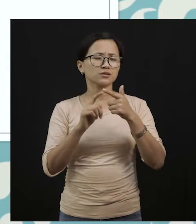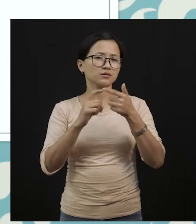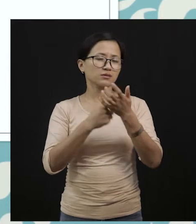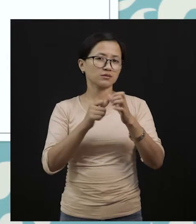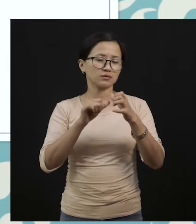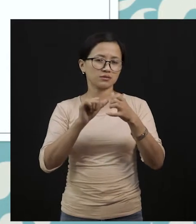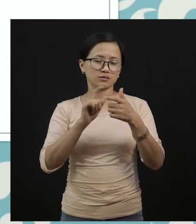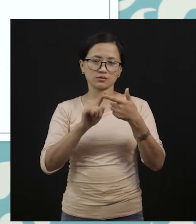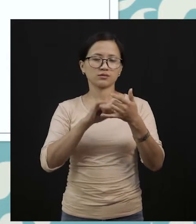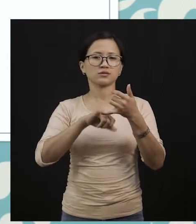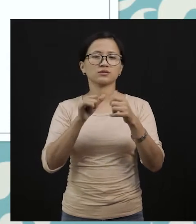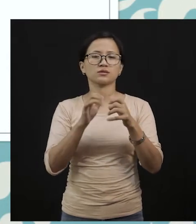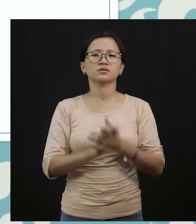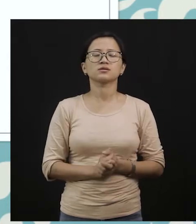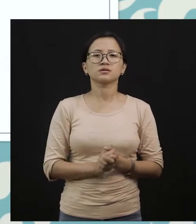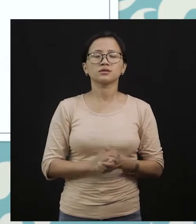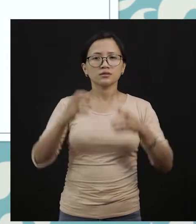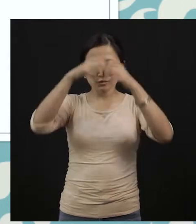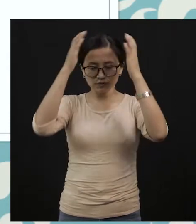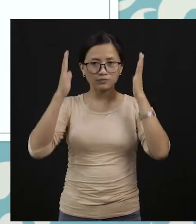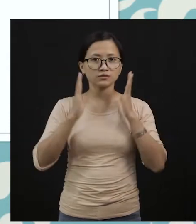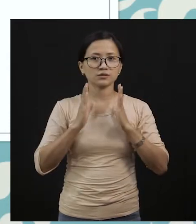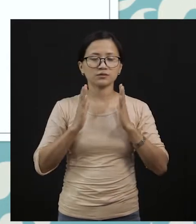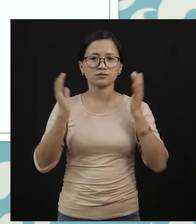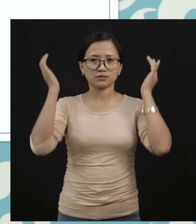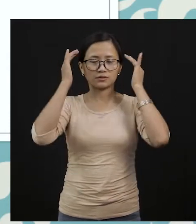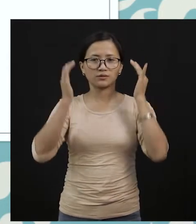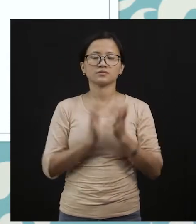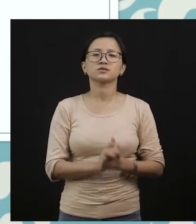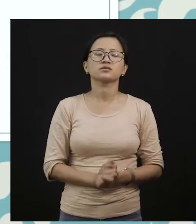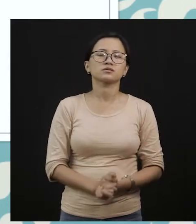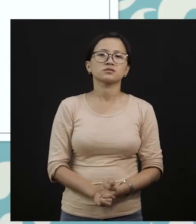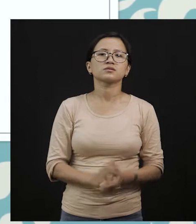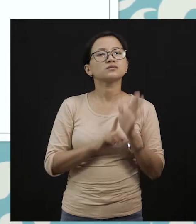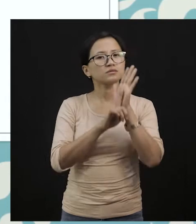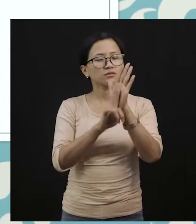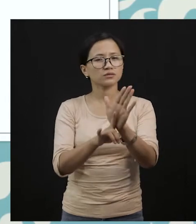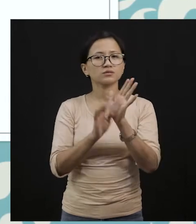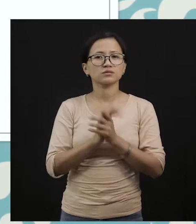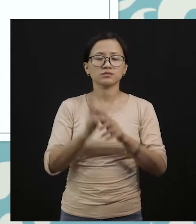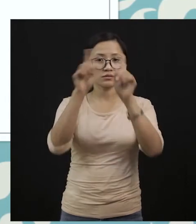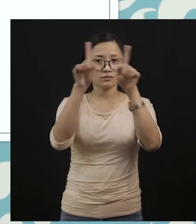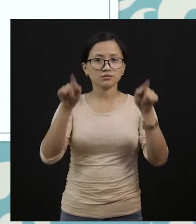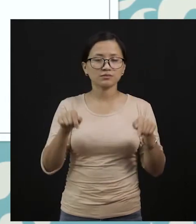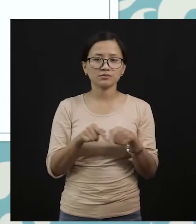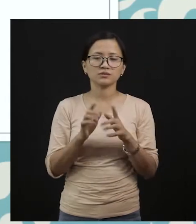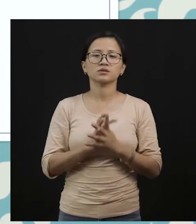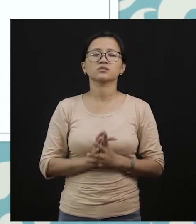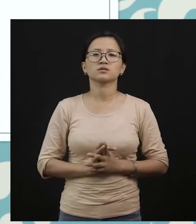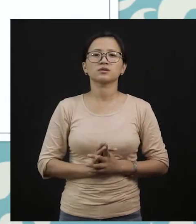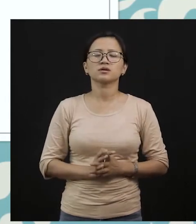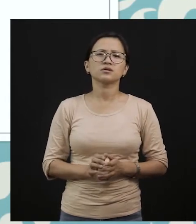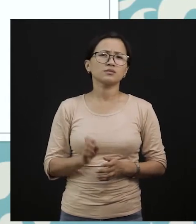lady with a piece of cloth on her, covering her head, that comes to your mind. I'm also going to show you the picture, but